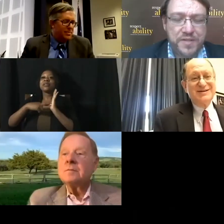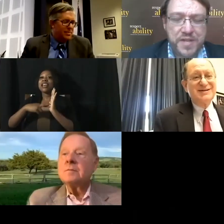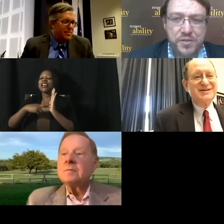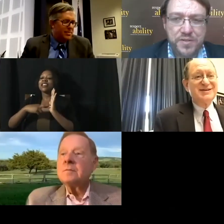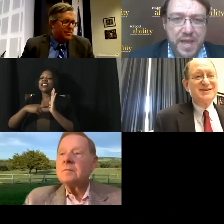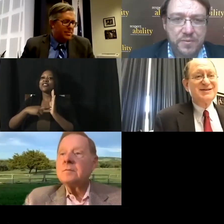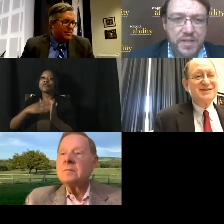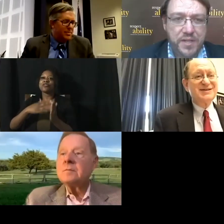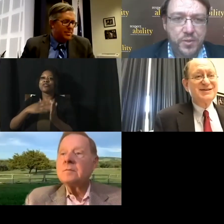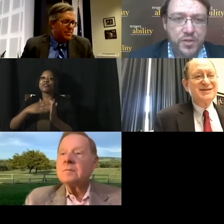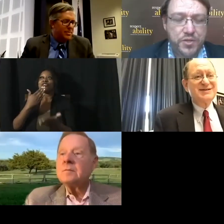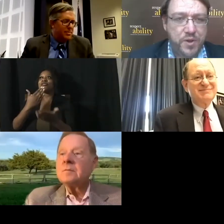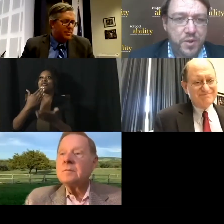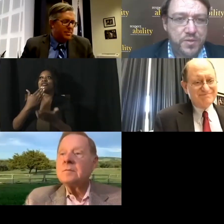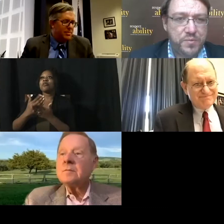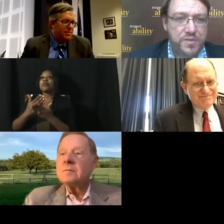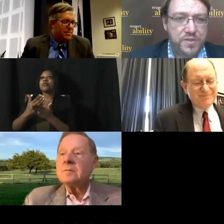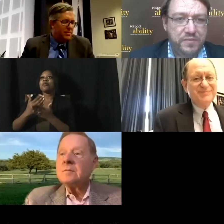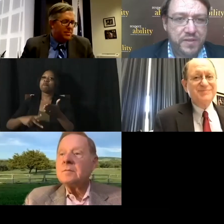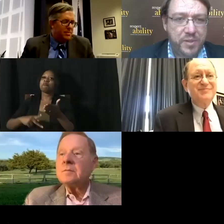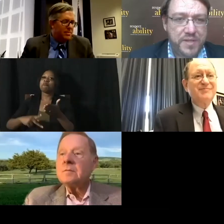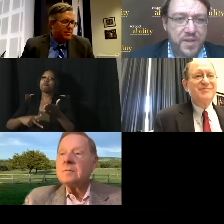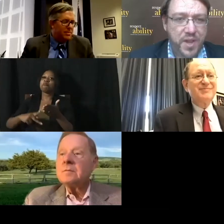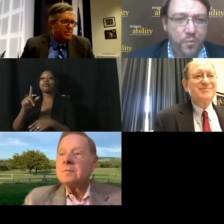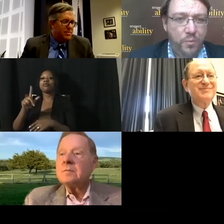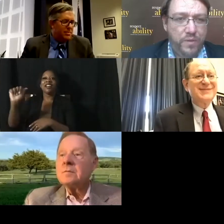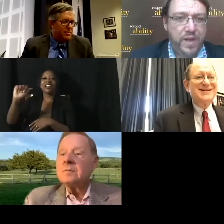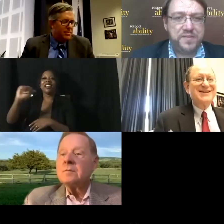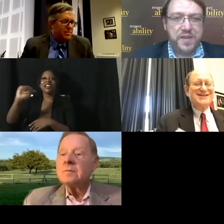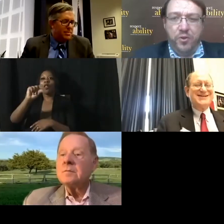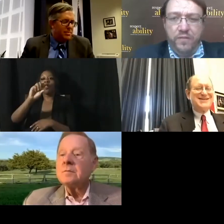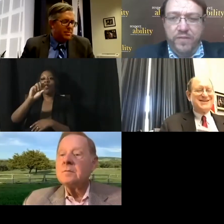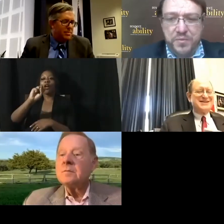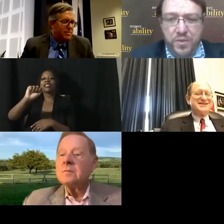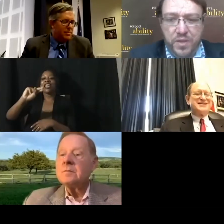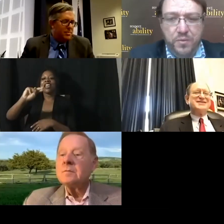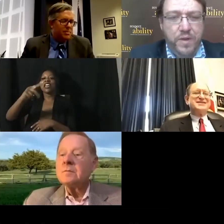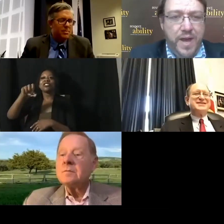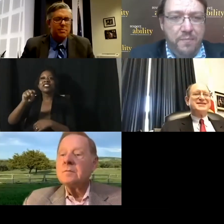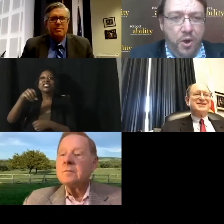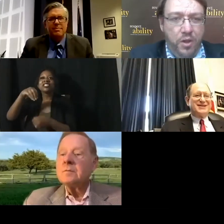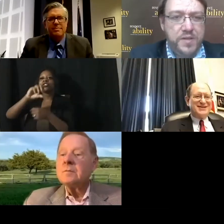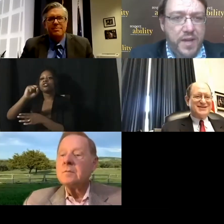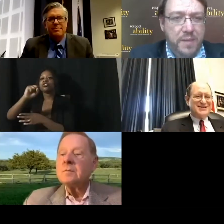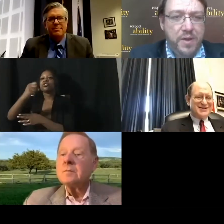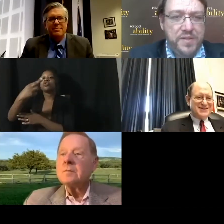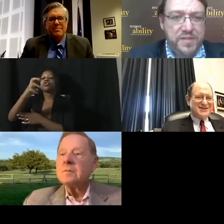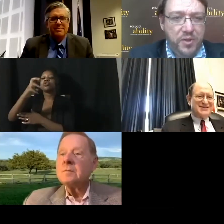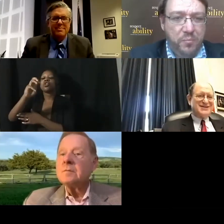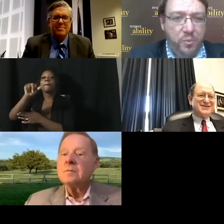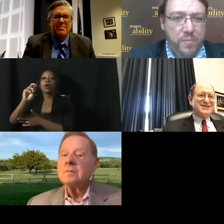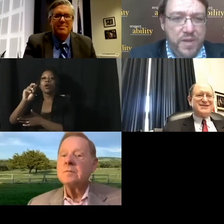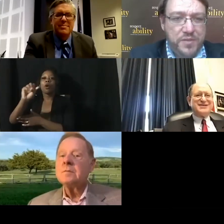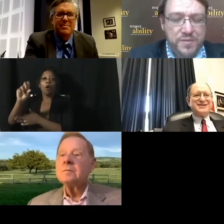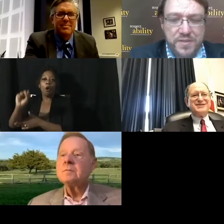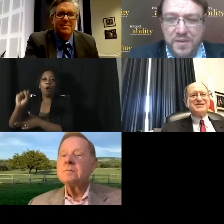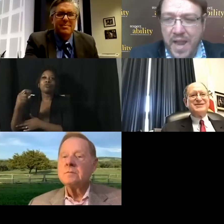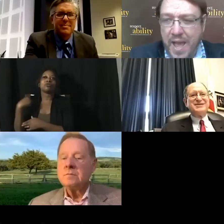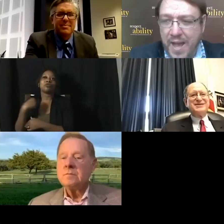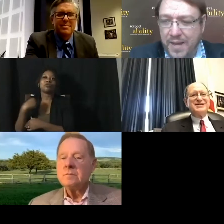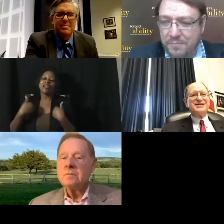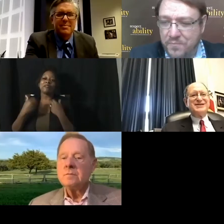Los Angeles County, including Sherman Oaks, which is a lovely place where we've had several events with you, all talking about disability employment issues.